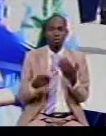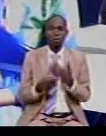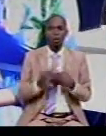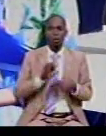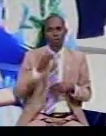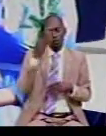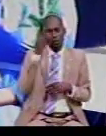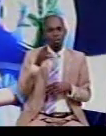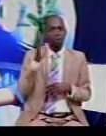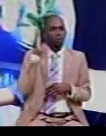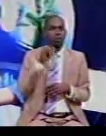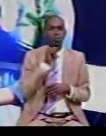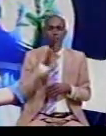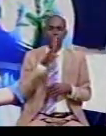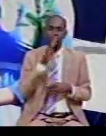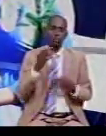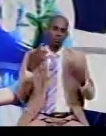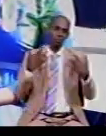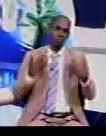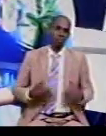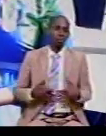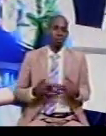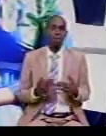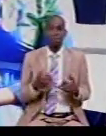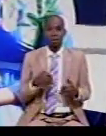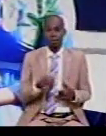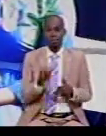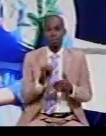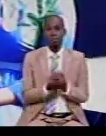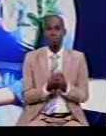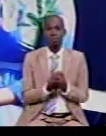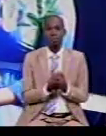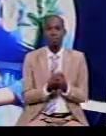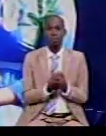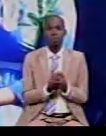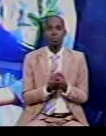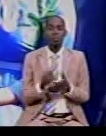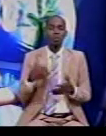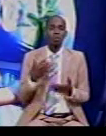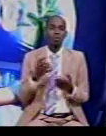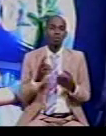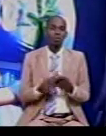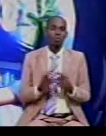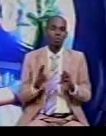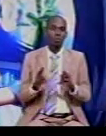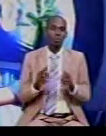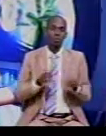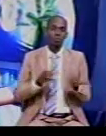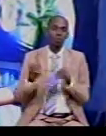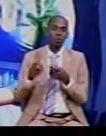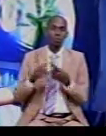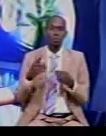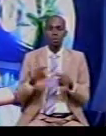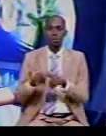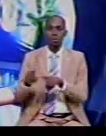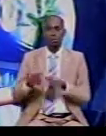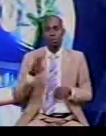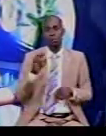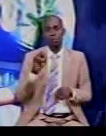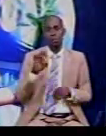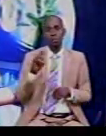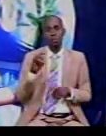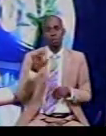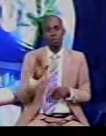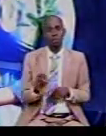ado, we'd want to quickly launch into the varieties we have for this morning. And so the first on the list is, who is Jesus? There's this